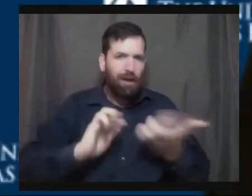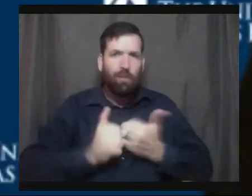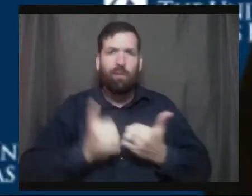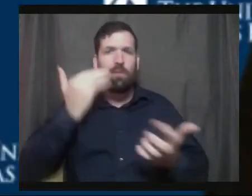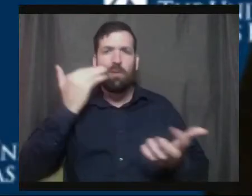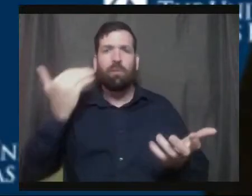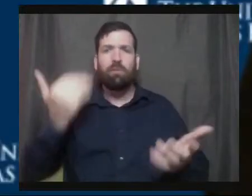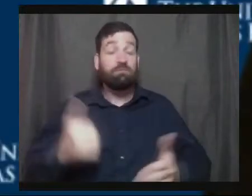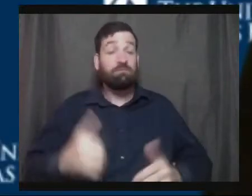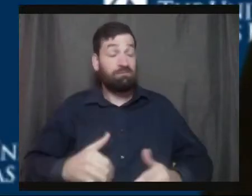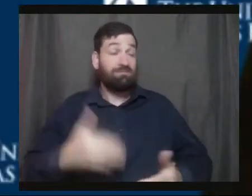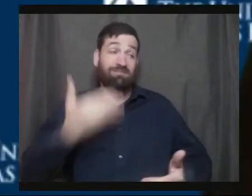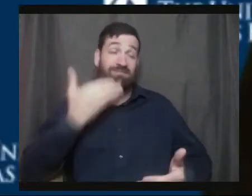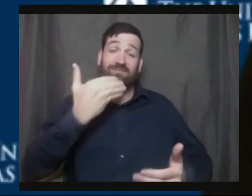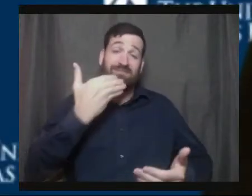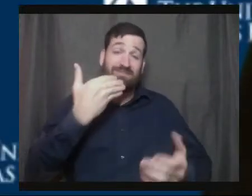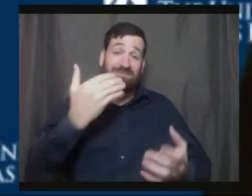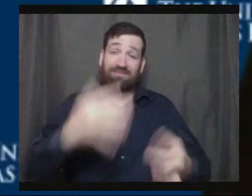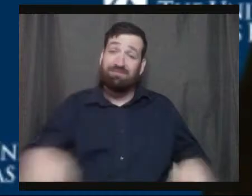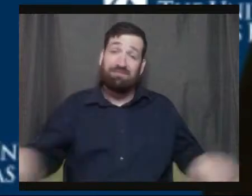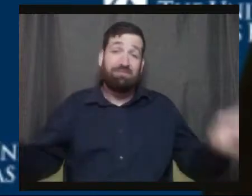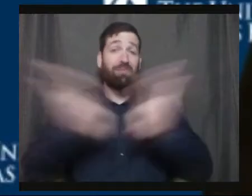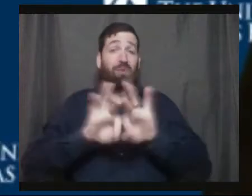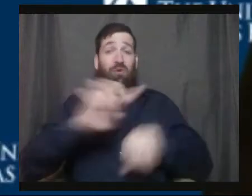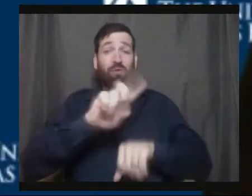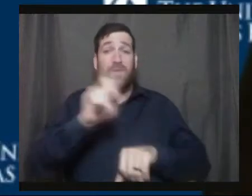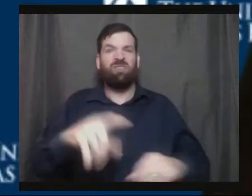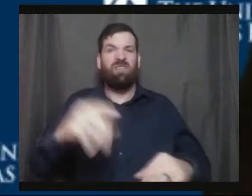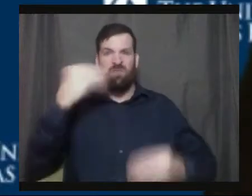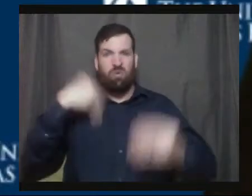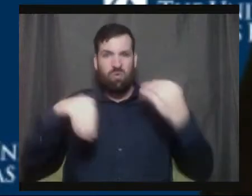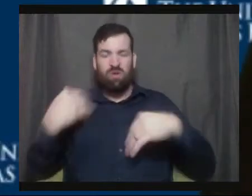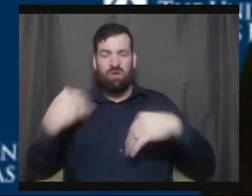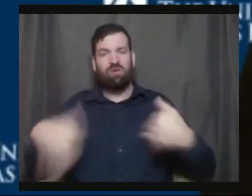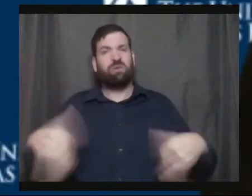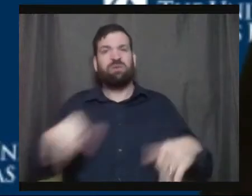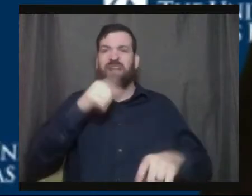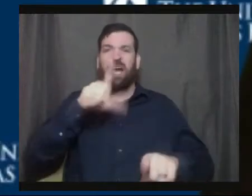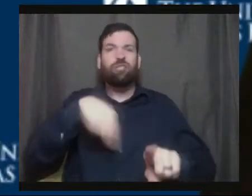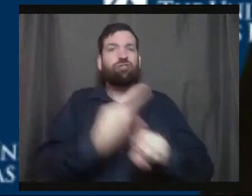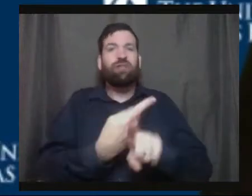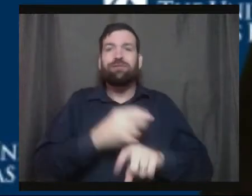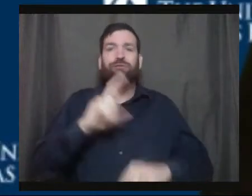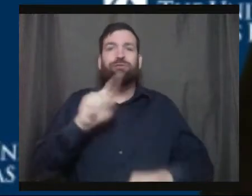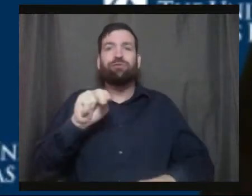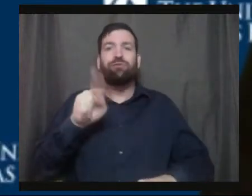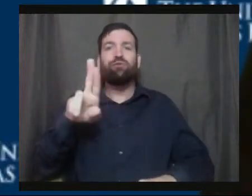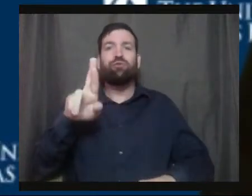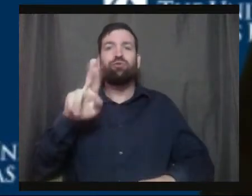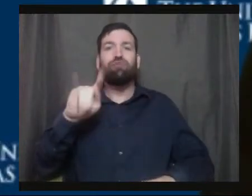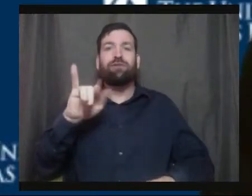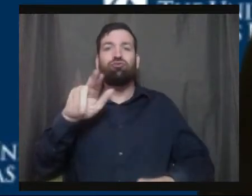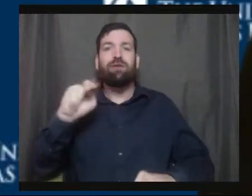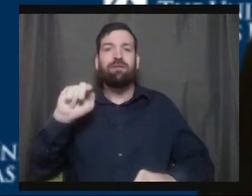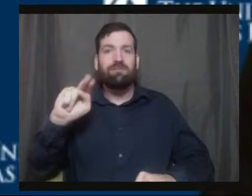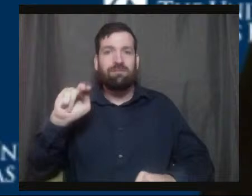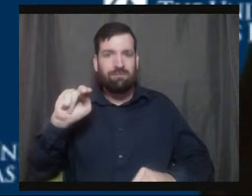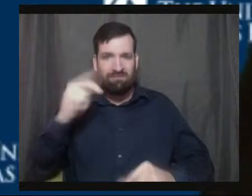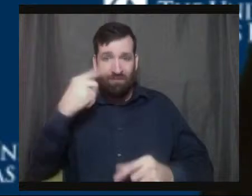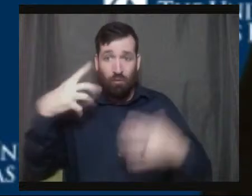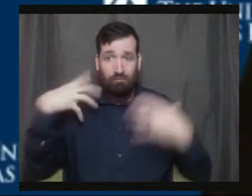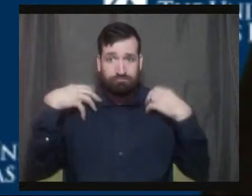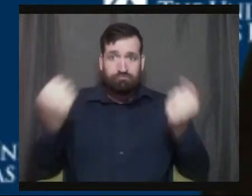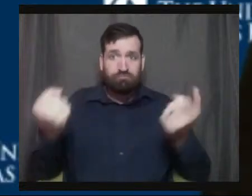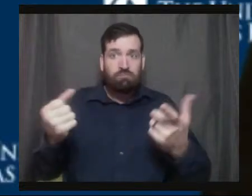Right, it's an excellent question because as we all know, food is much more than just nutrition. And so part of evaluation for any